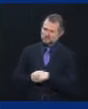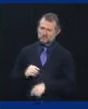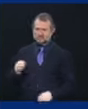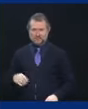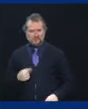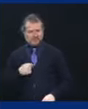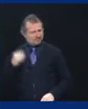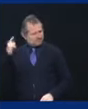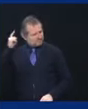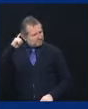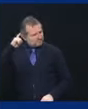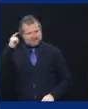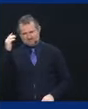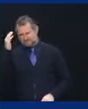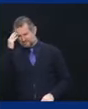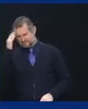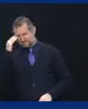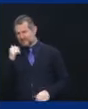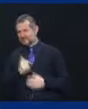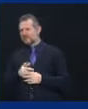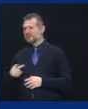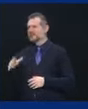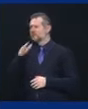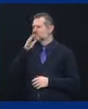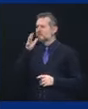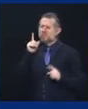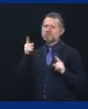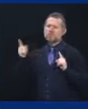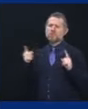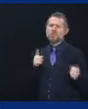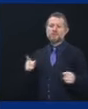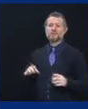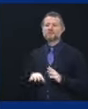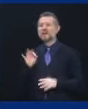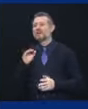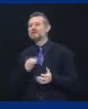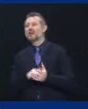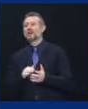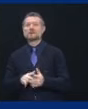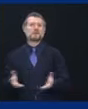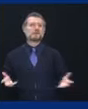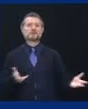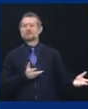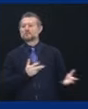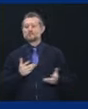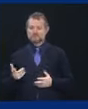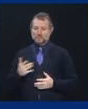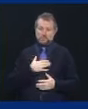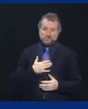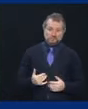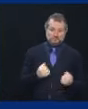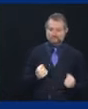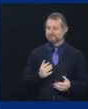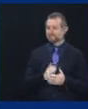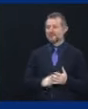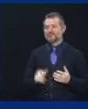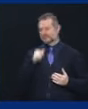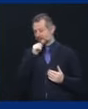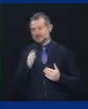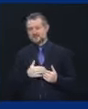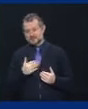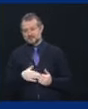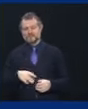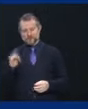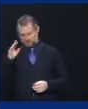that. In some of these very rural communities, finding providers who are willing to offer the vaccine sometimes is more of a challenge. We're working through that, and to the extent we